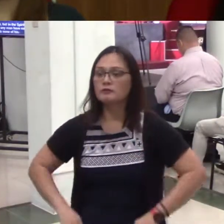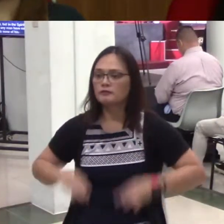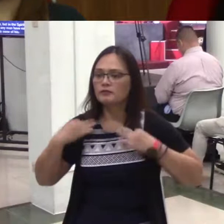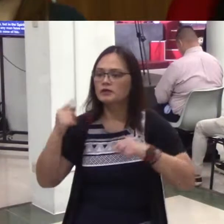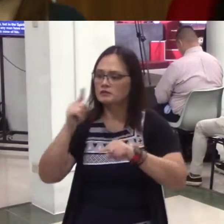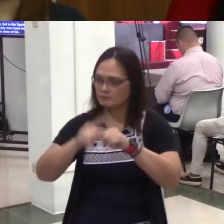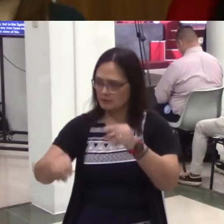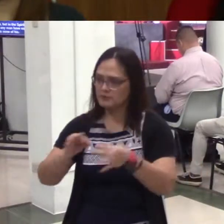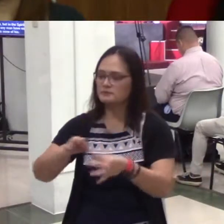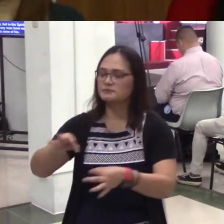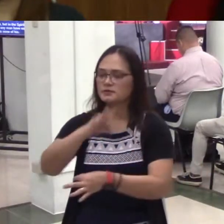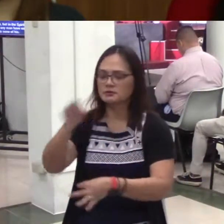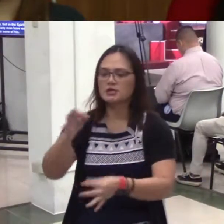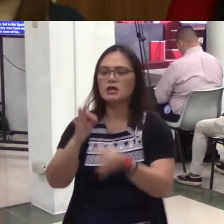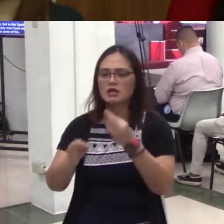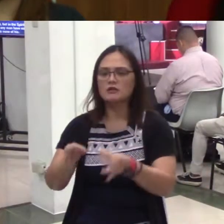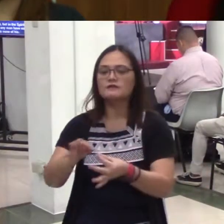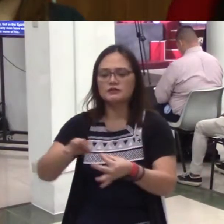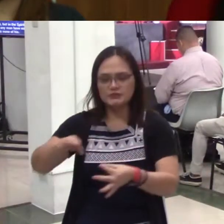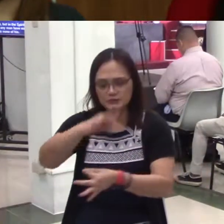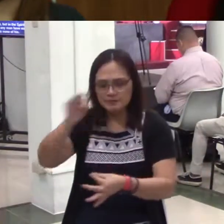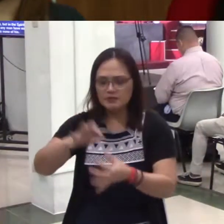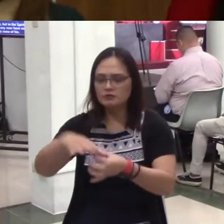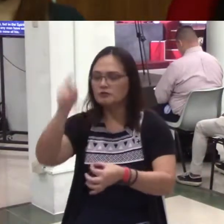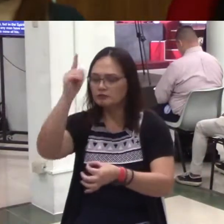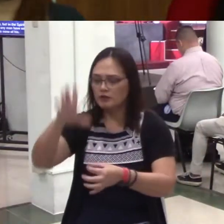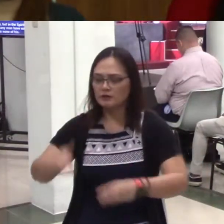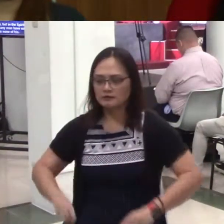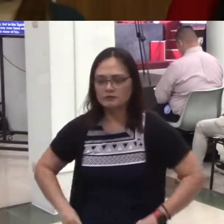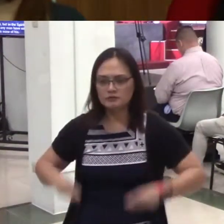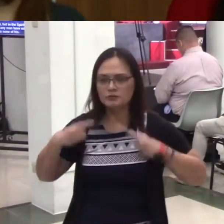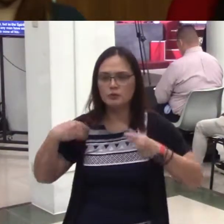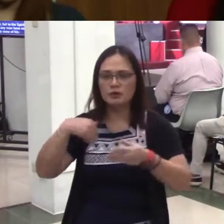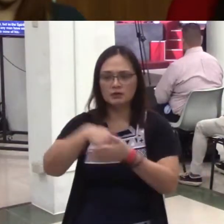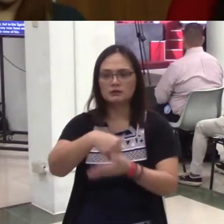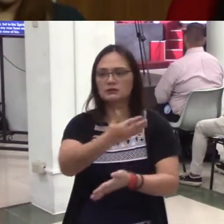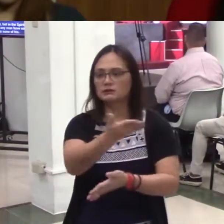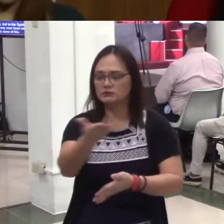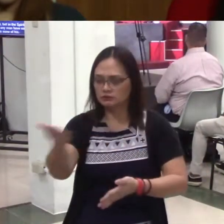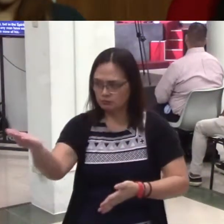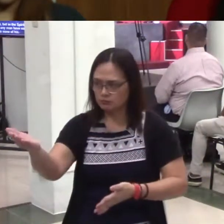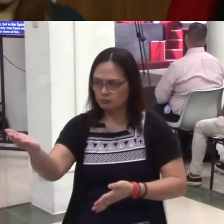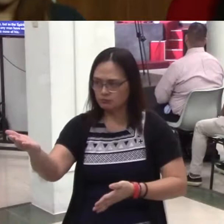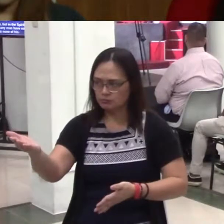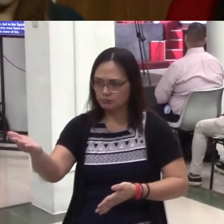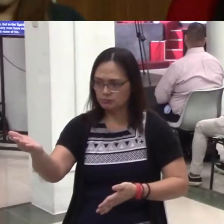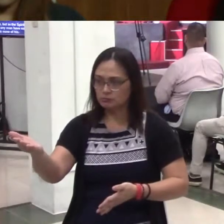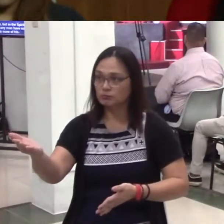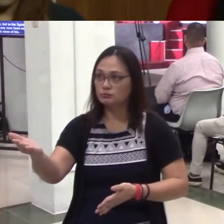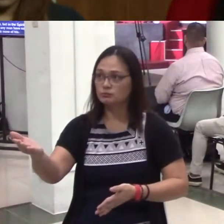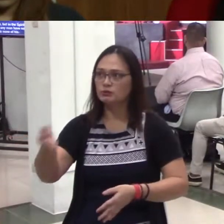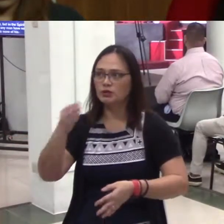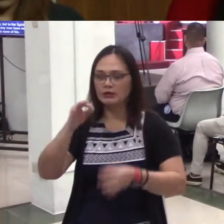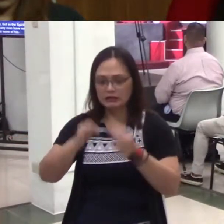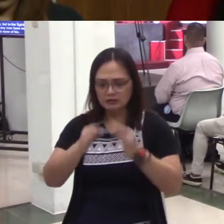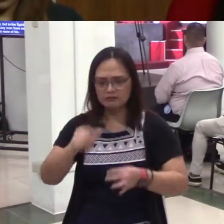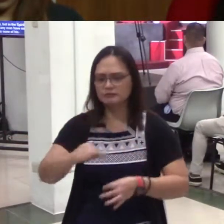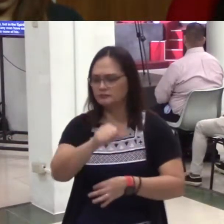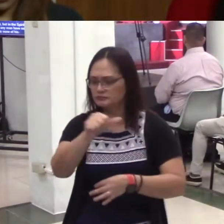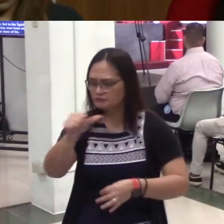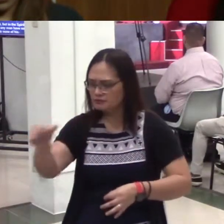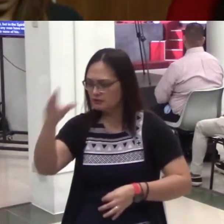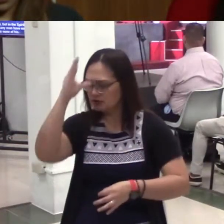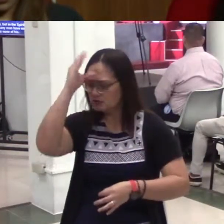so be that the spirit of God dwell in you. It is the dwelling of Christ in us. Now, if any man have not the